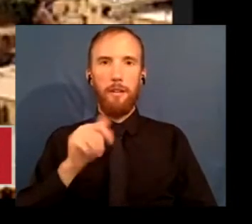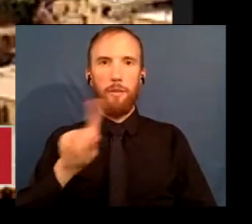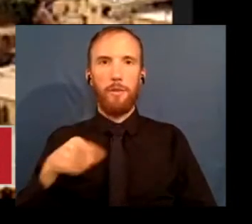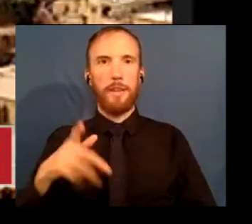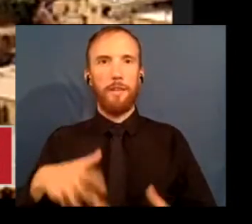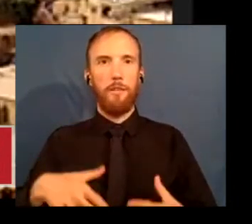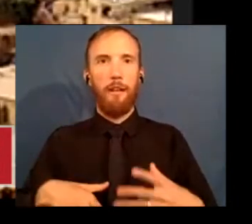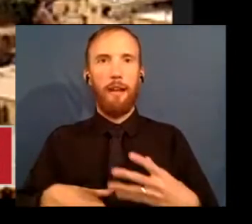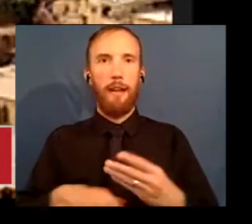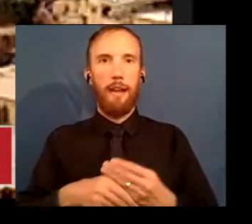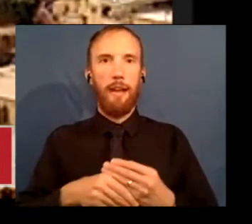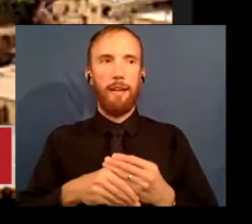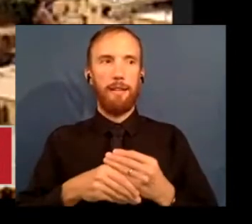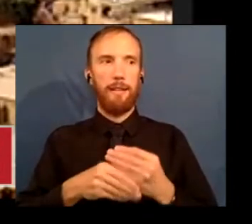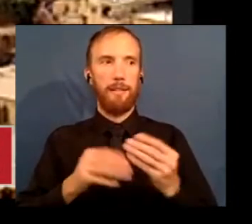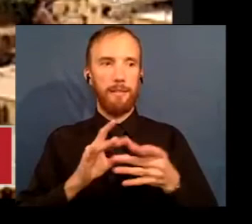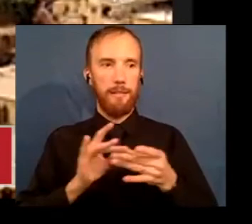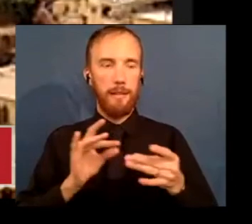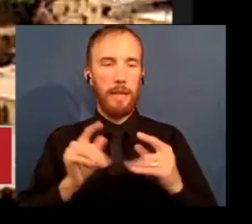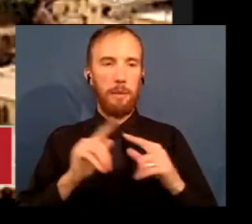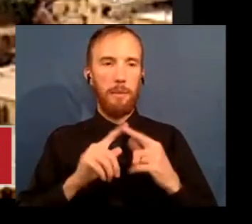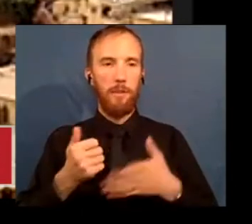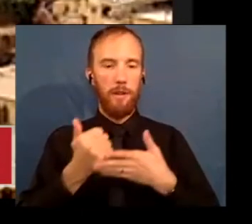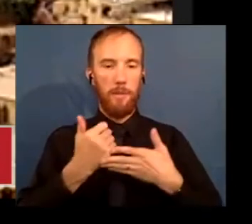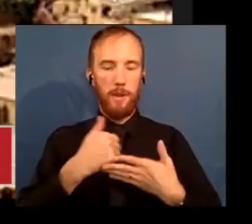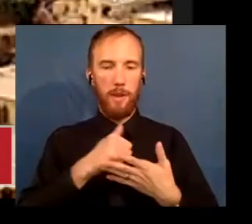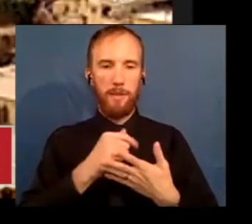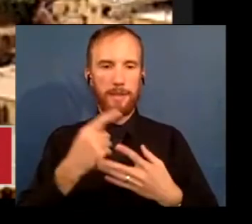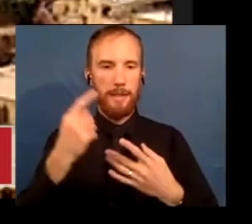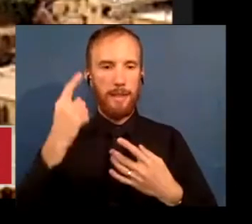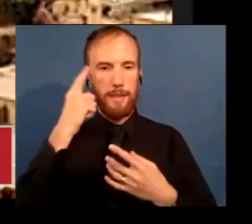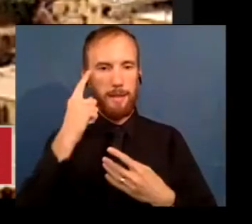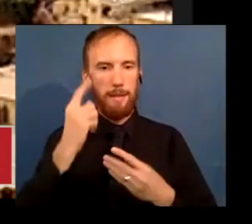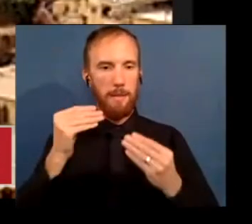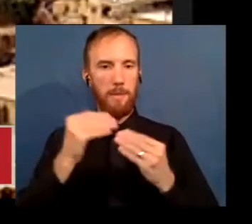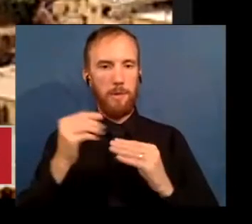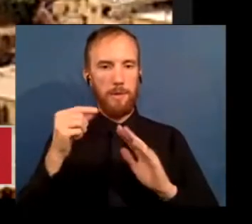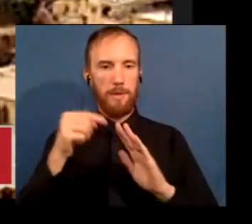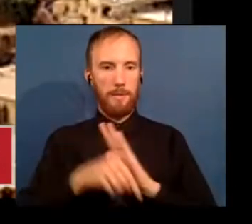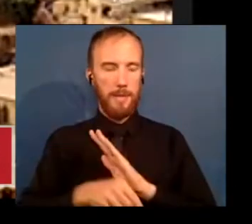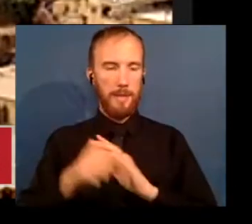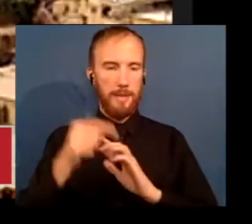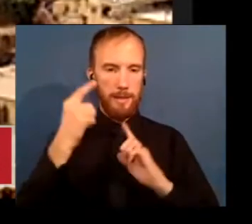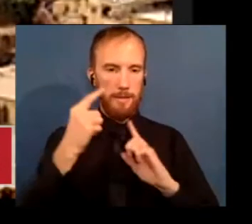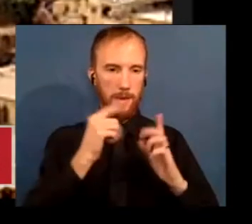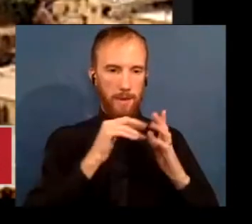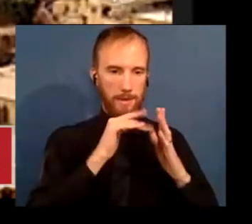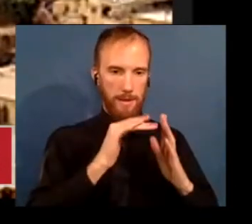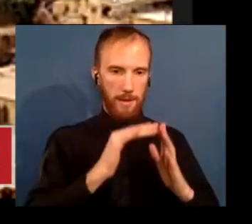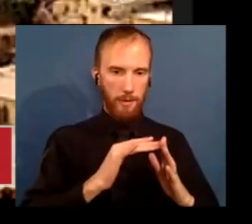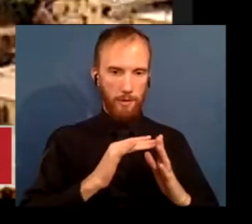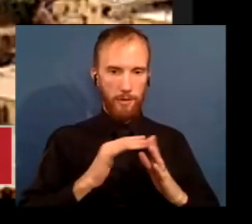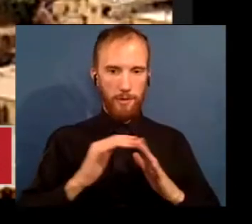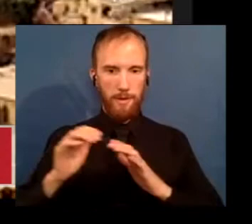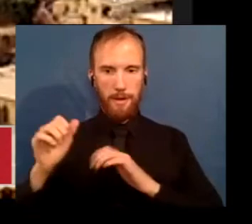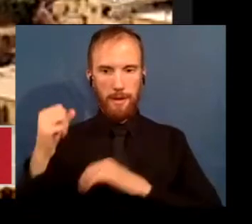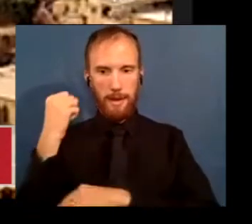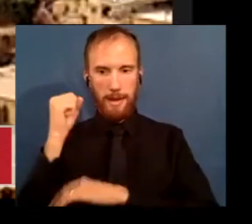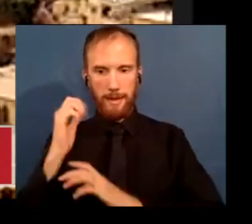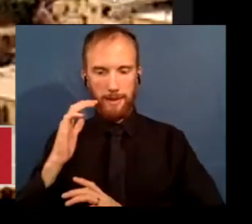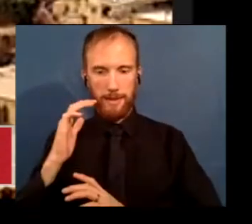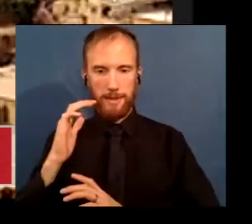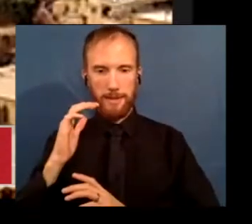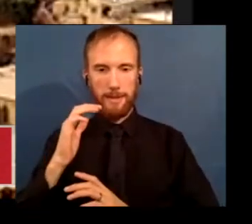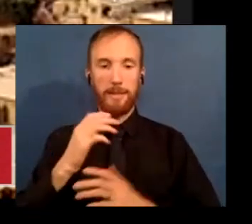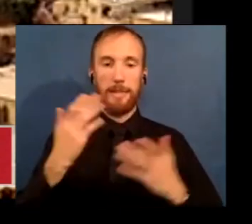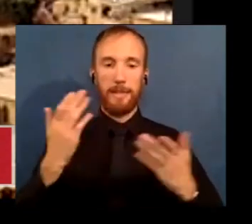think deeply about the idea of scholar, activist, both in Chicago and then connecting it back up